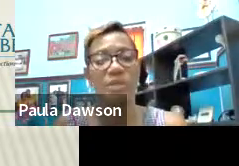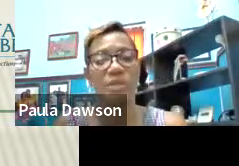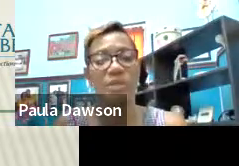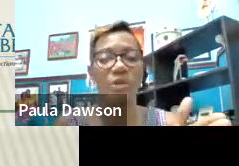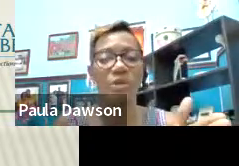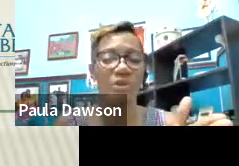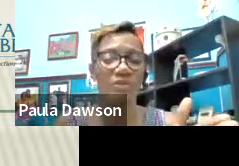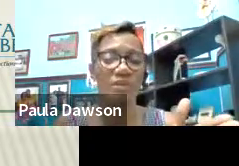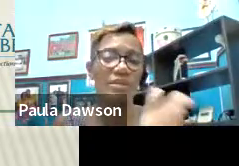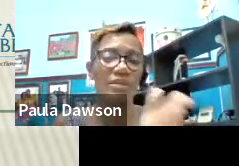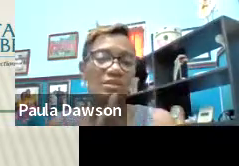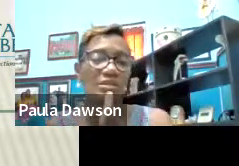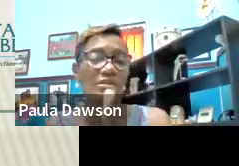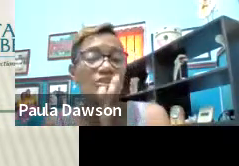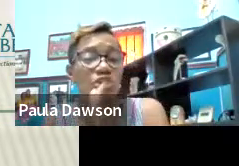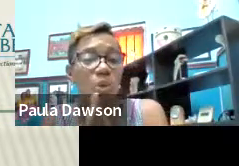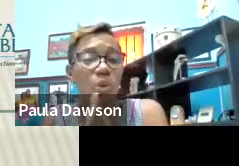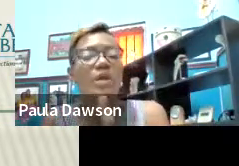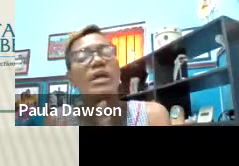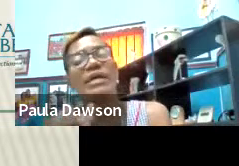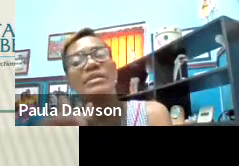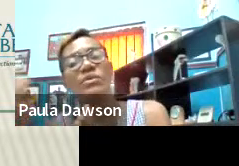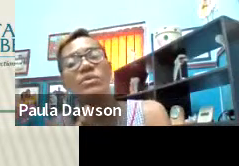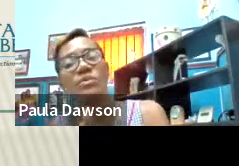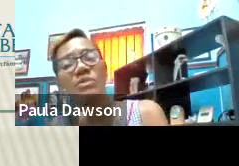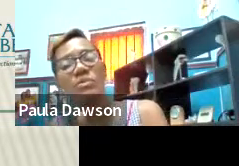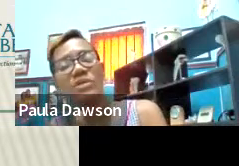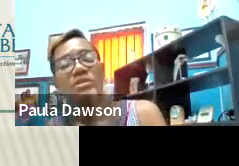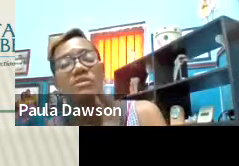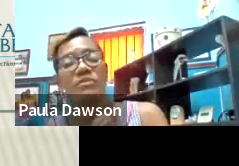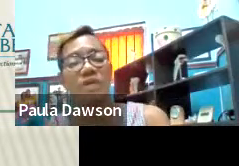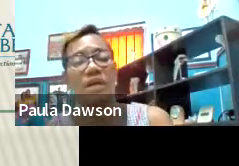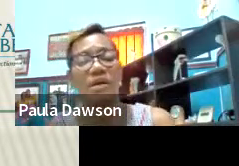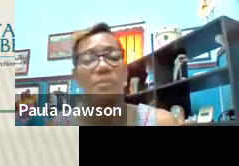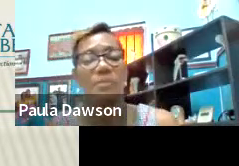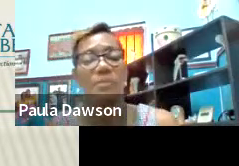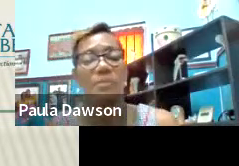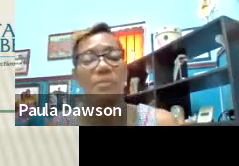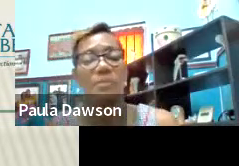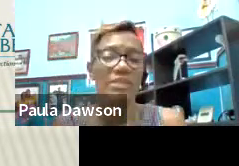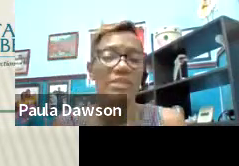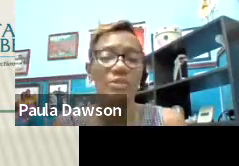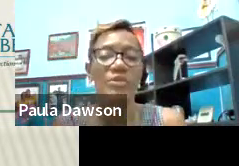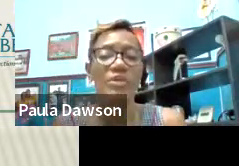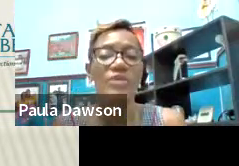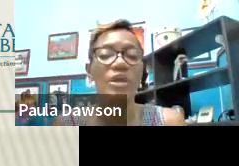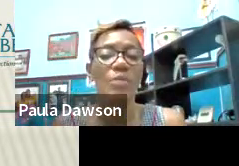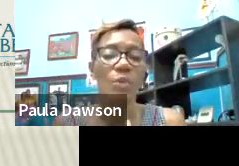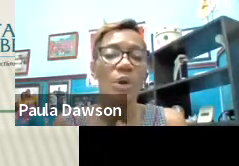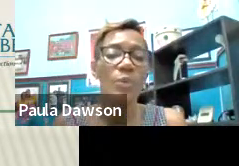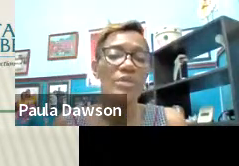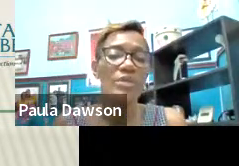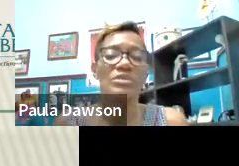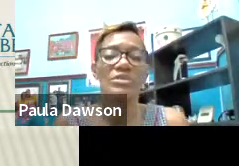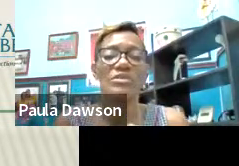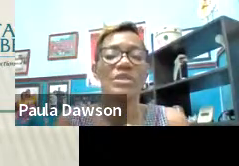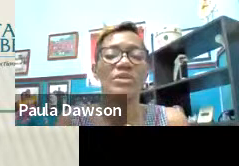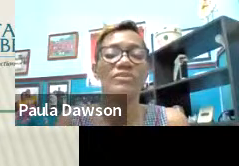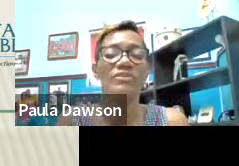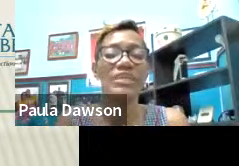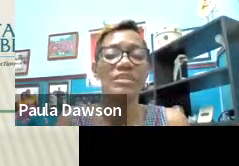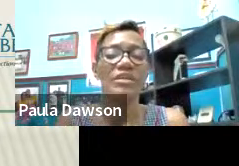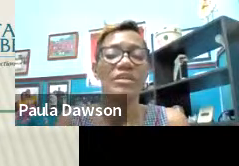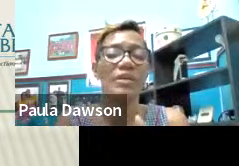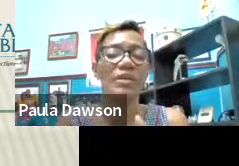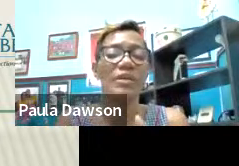off quickly. Bupivacaine, onset is slower and it wears off. Take a longer time to wear off. But what we use is something